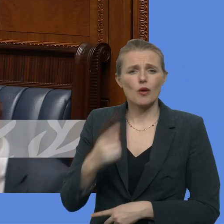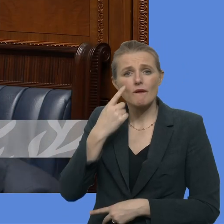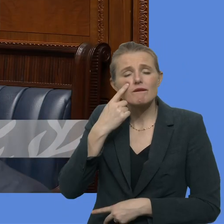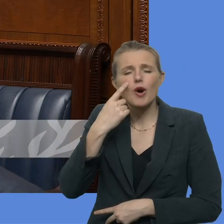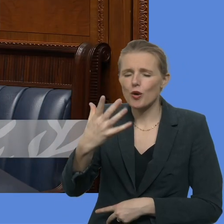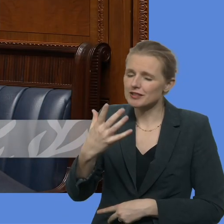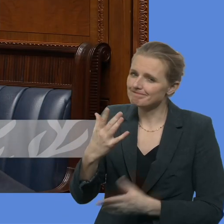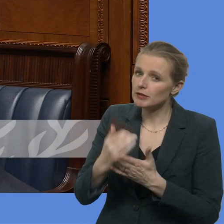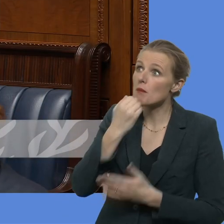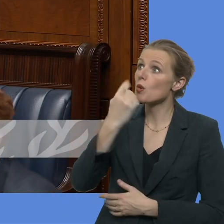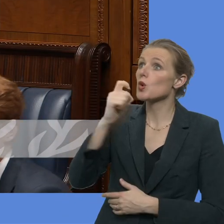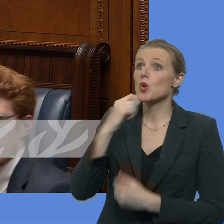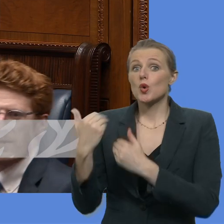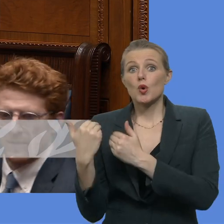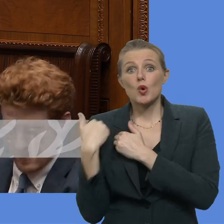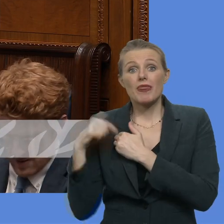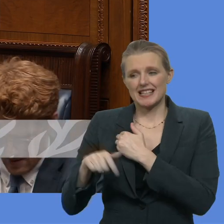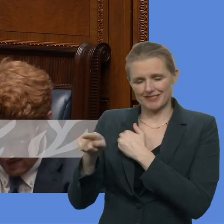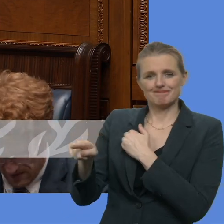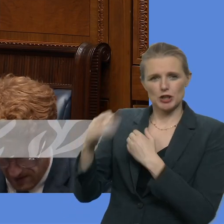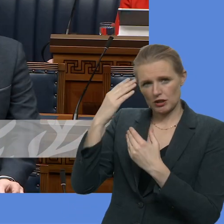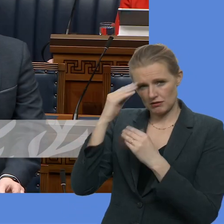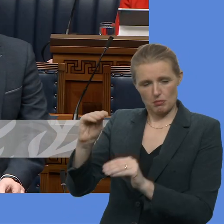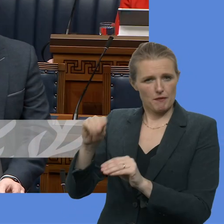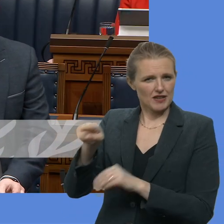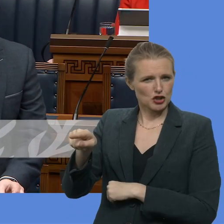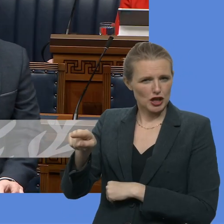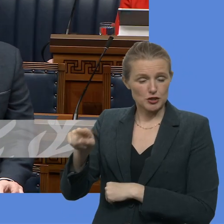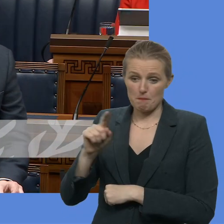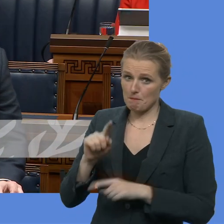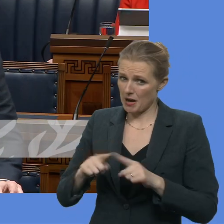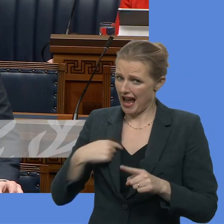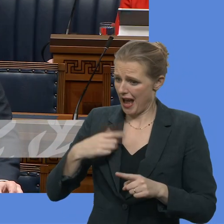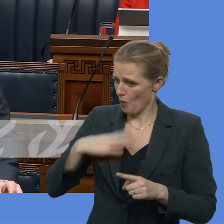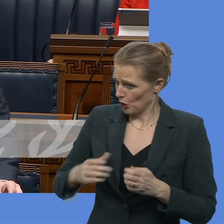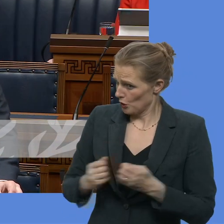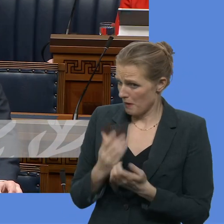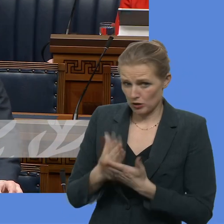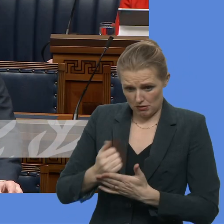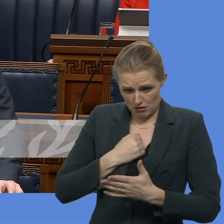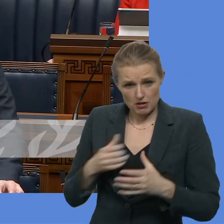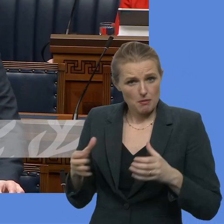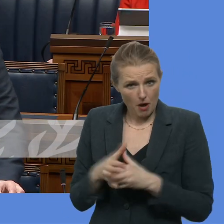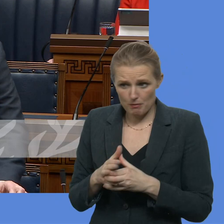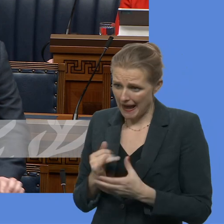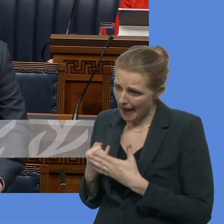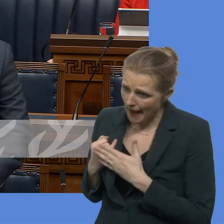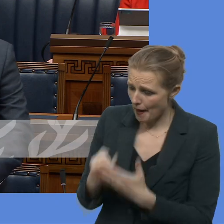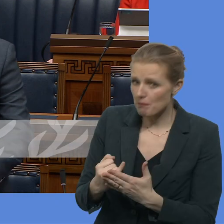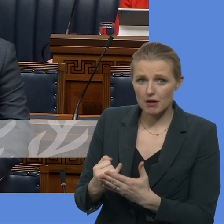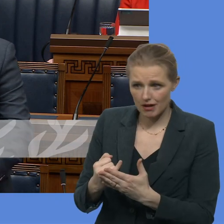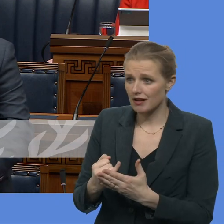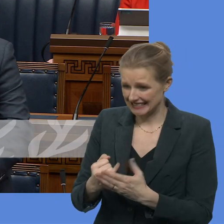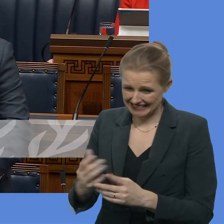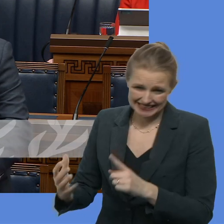the Department for Education, but this will be a cross-cutting issue, and I'm determined that my department will play its role in delivering this much needed